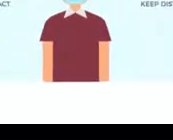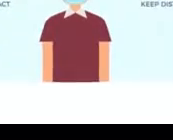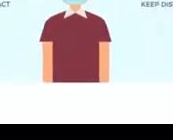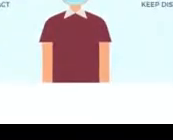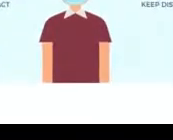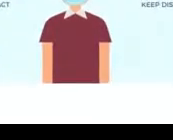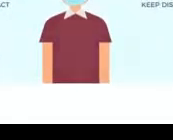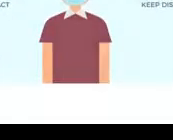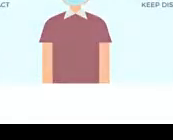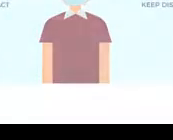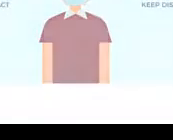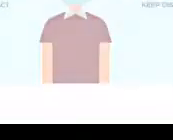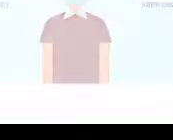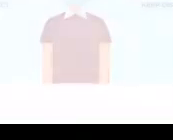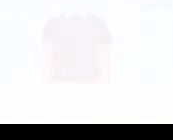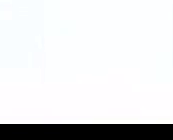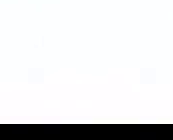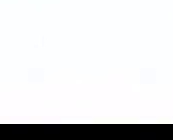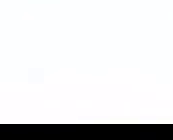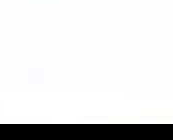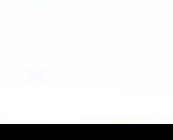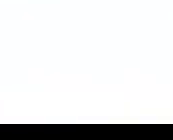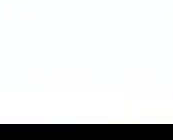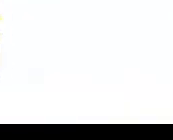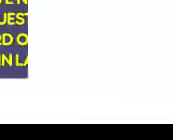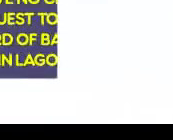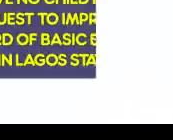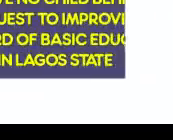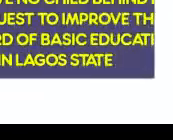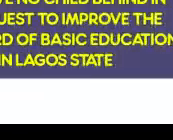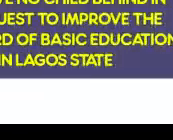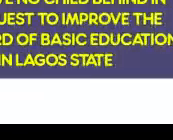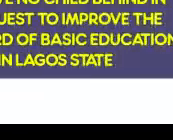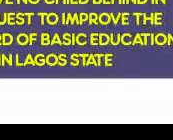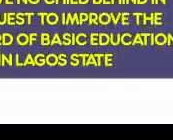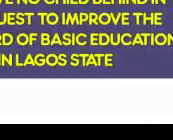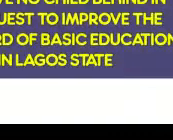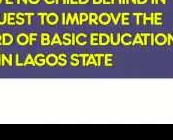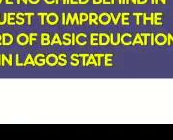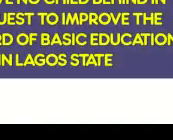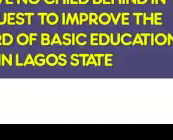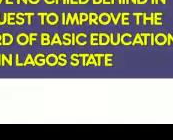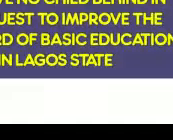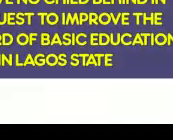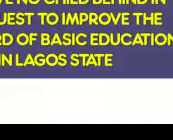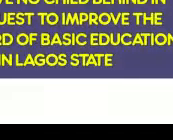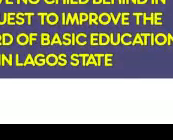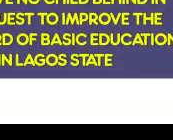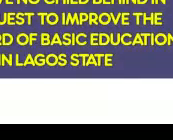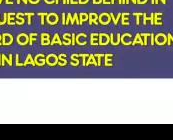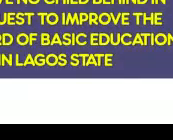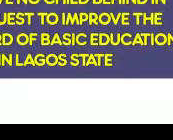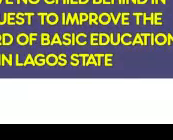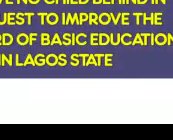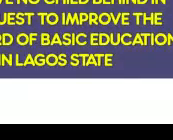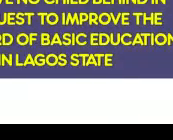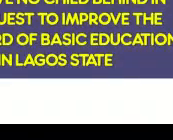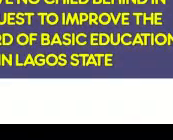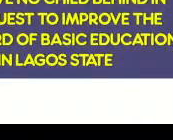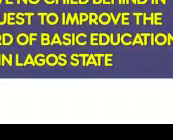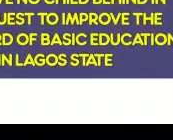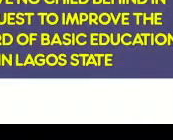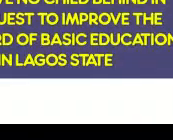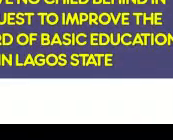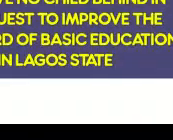as stipulated by the government. At LASUBEB, we are determined to leave no child behind in our quest to improve the